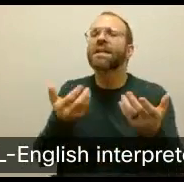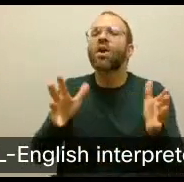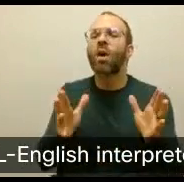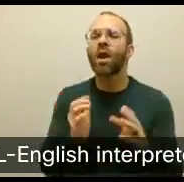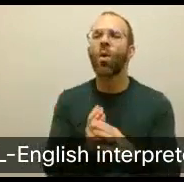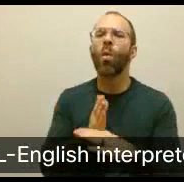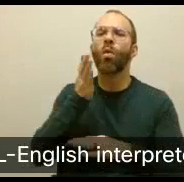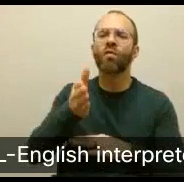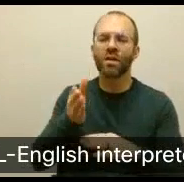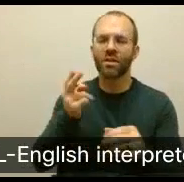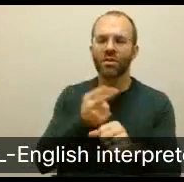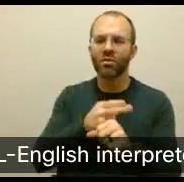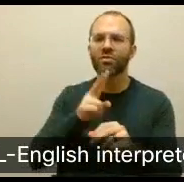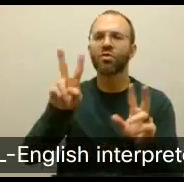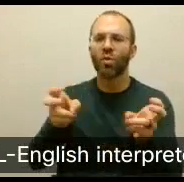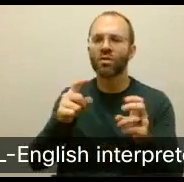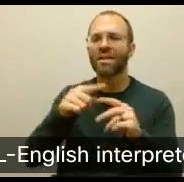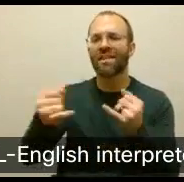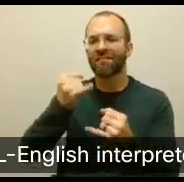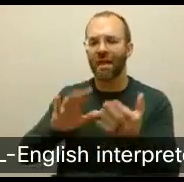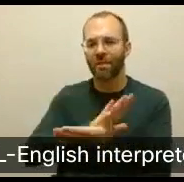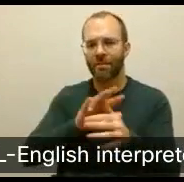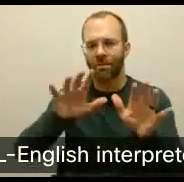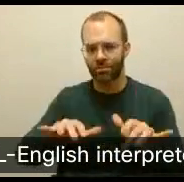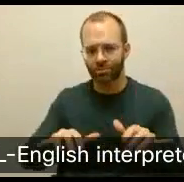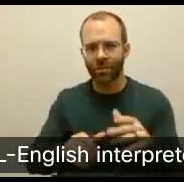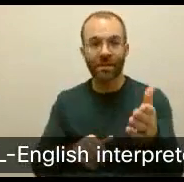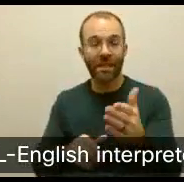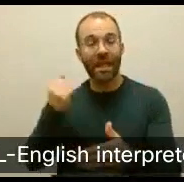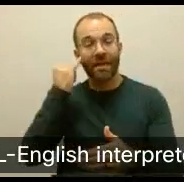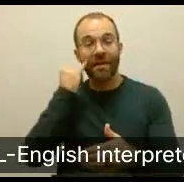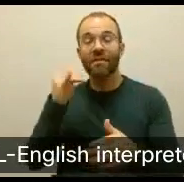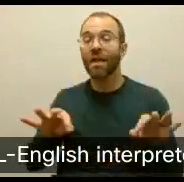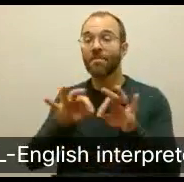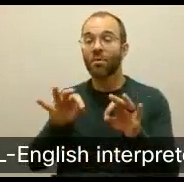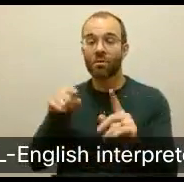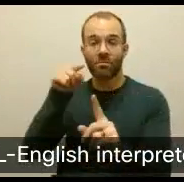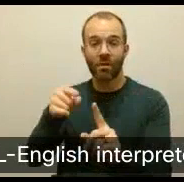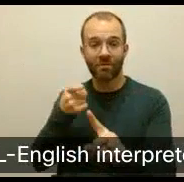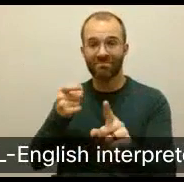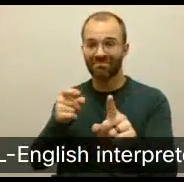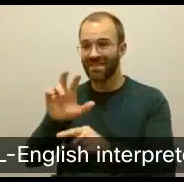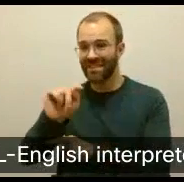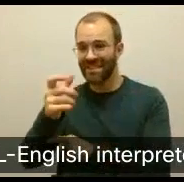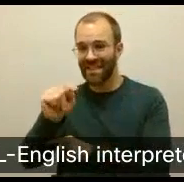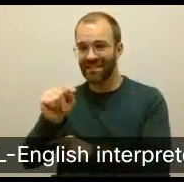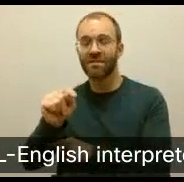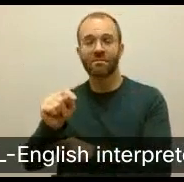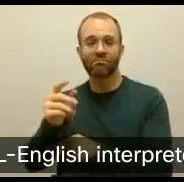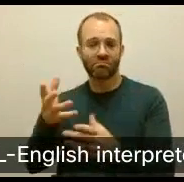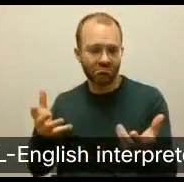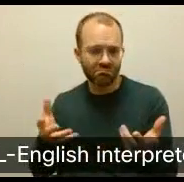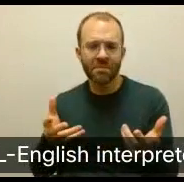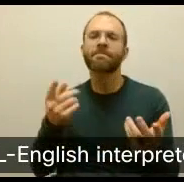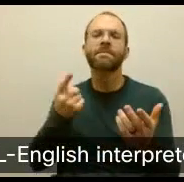paper. If I were to take notes about the key points from this paraphrase or from this text that I will want to paraphrase, it may be something